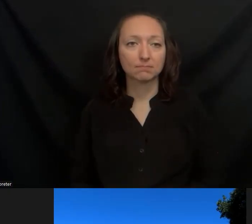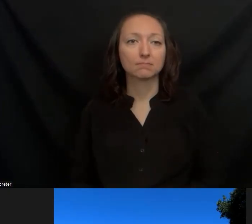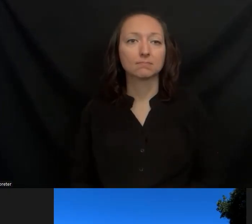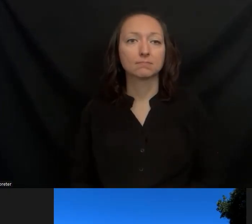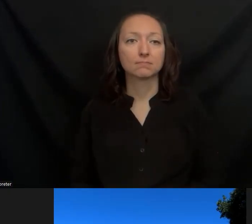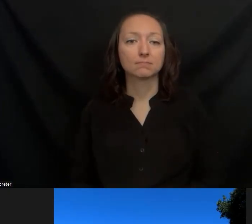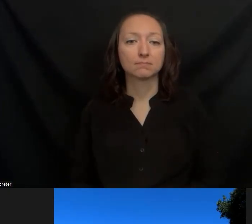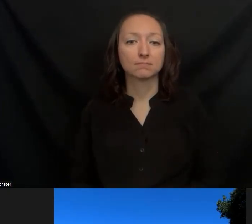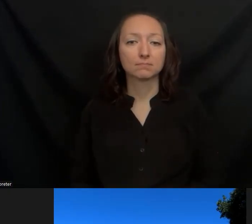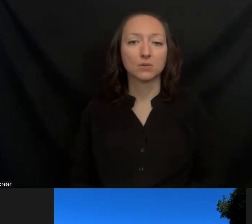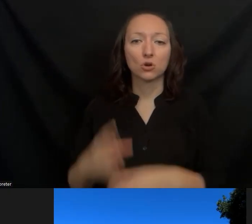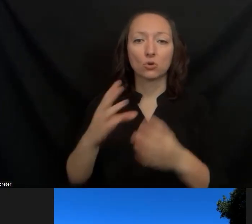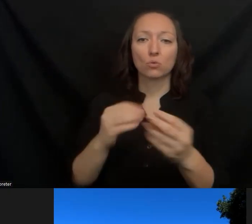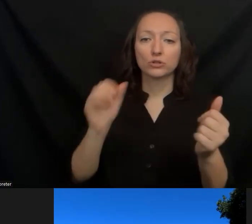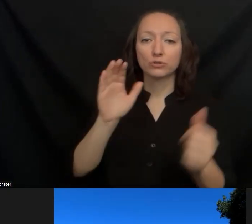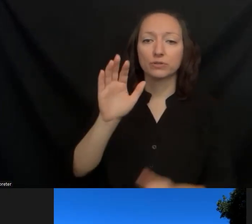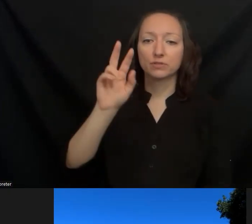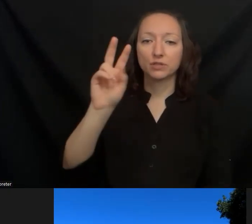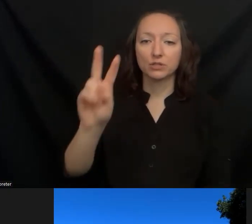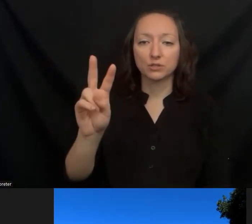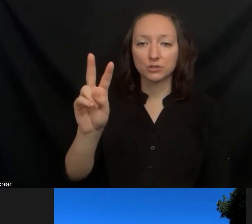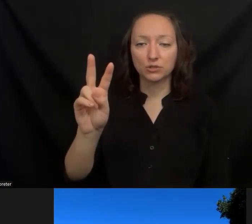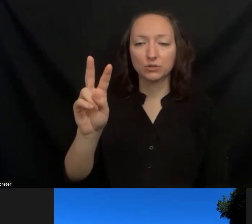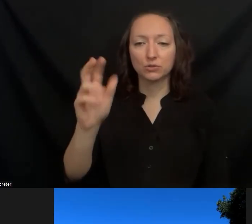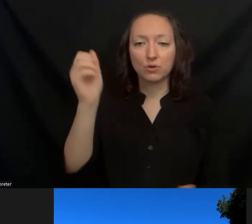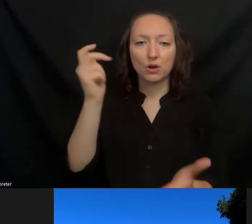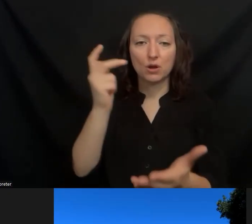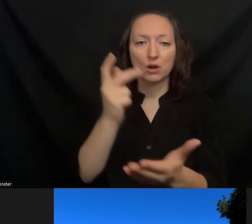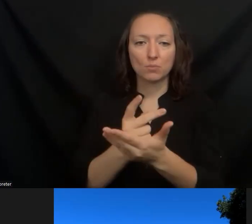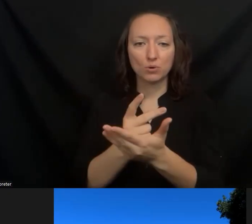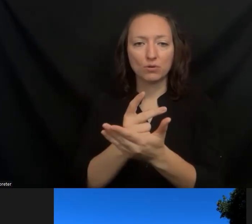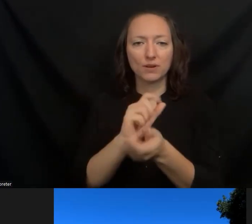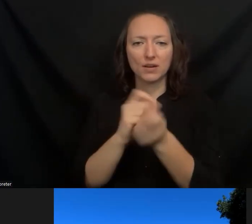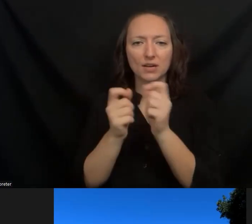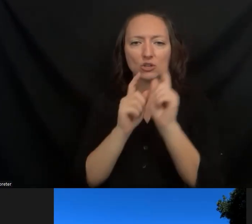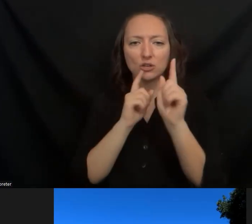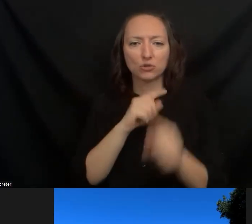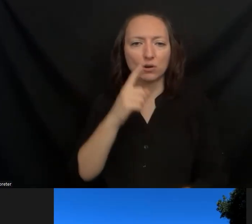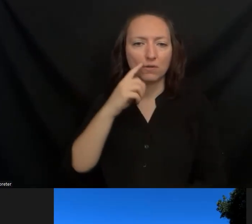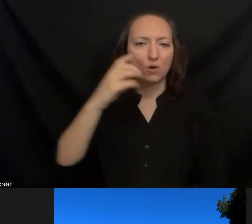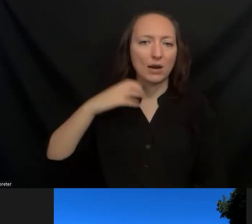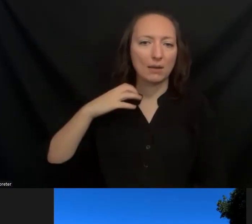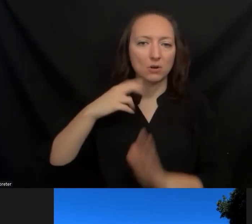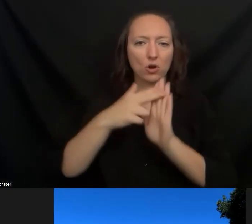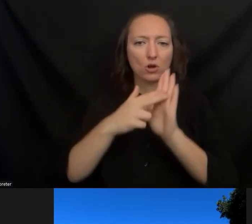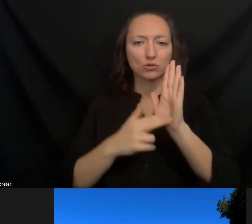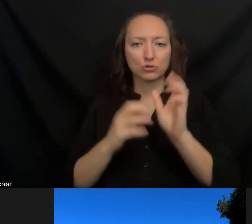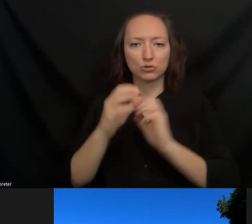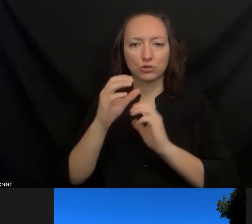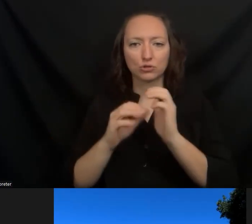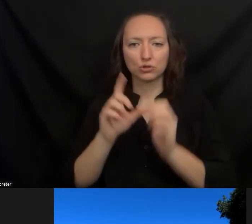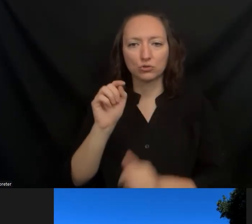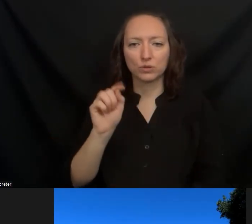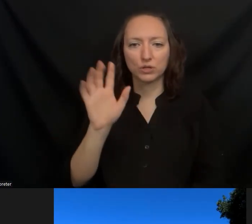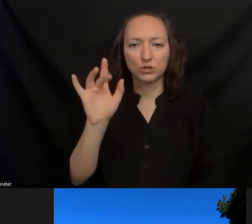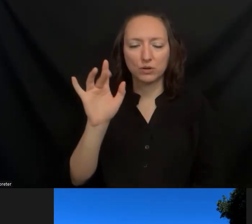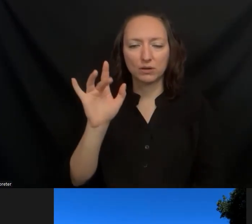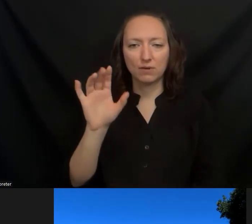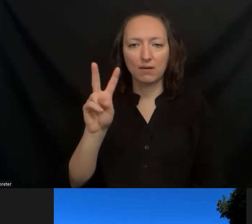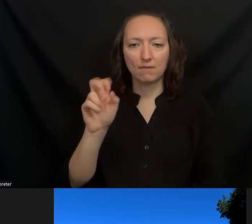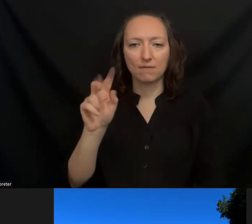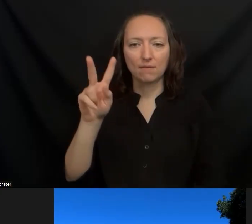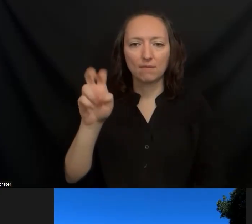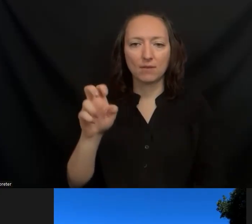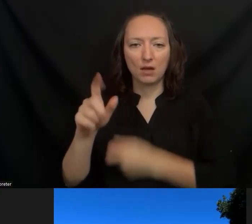Resolution 52, approving a change order of a capital contract for construction of the 2025 valve replacement contract to Mealy &